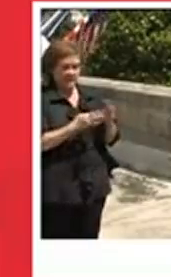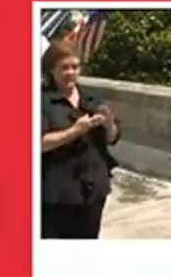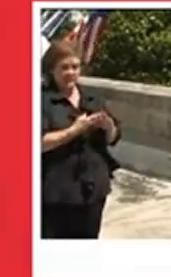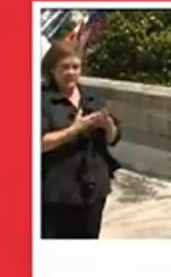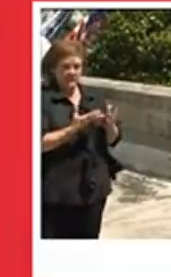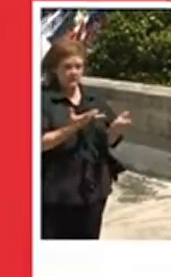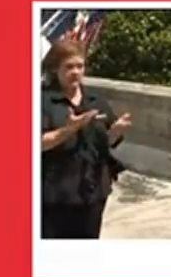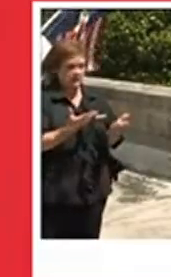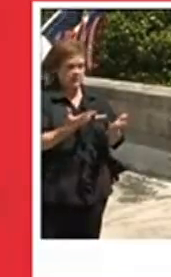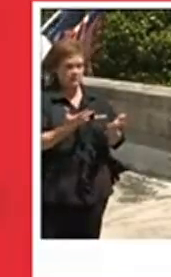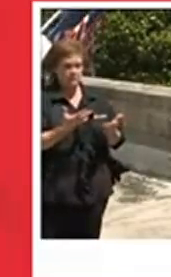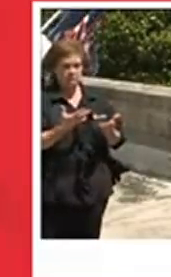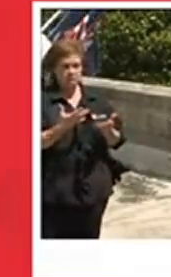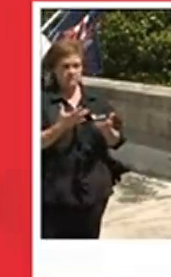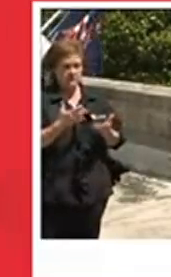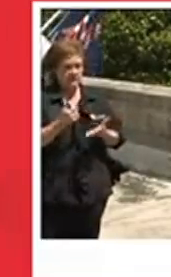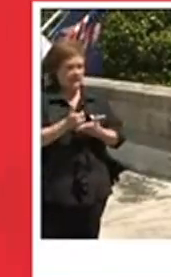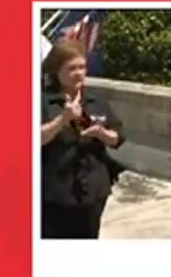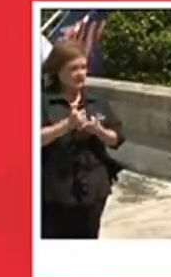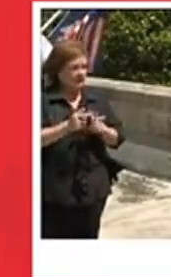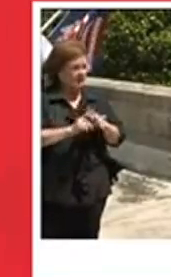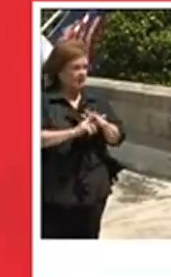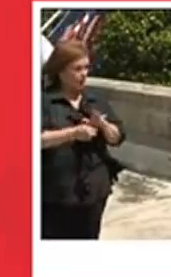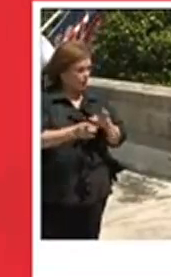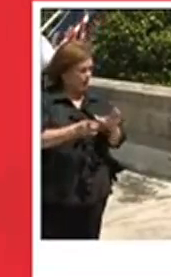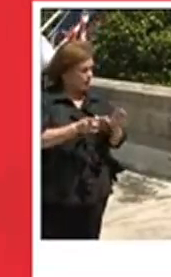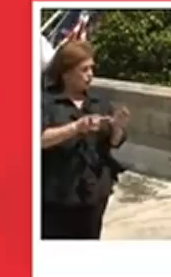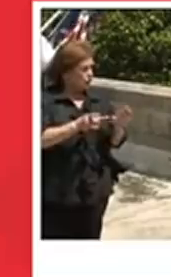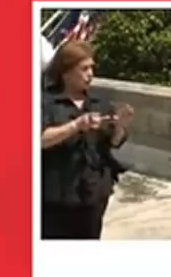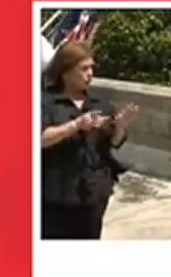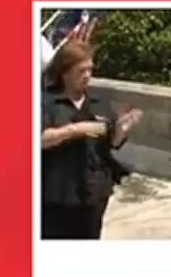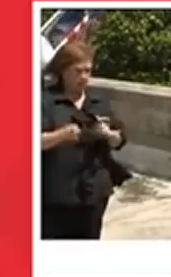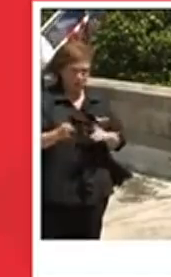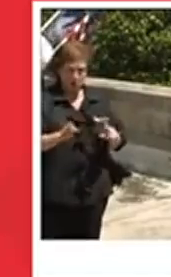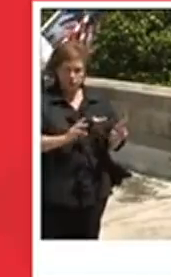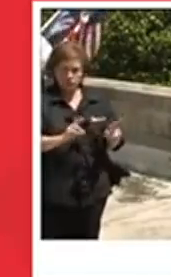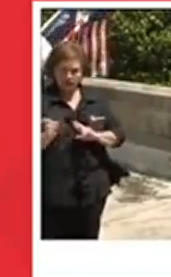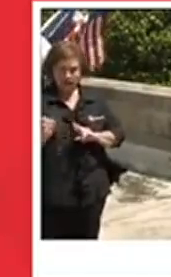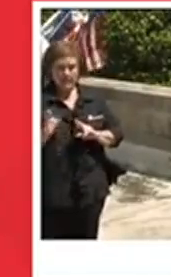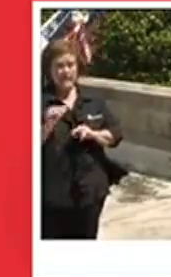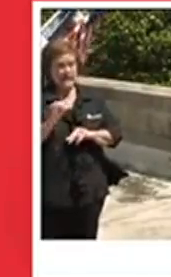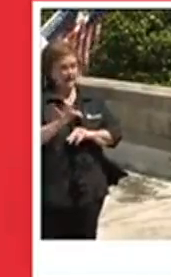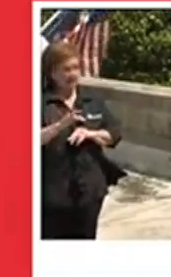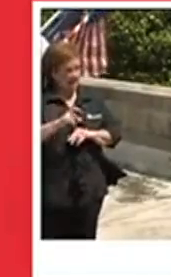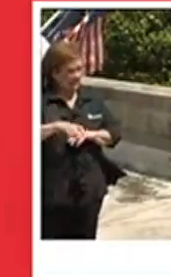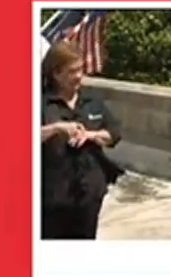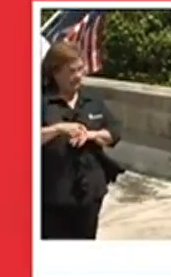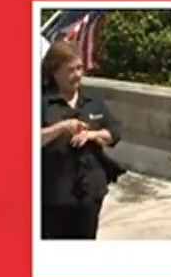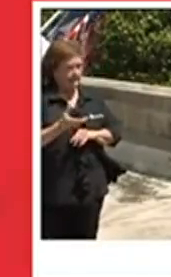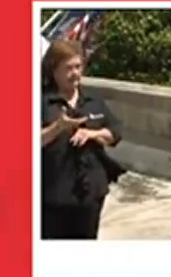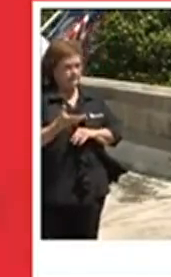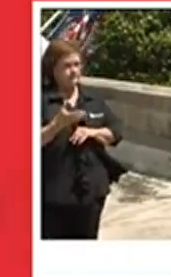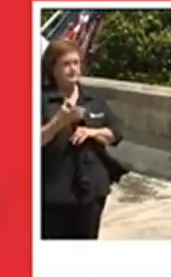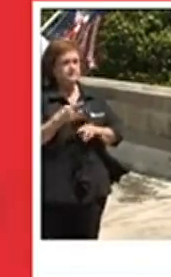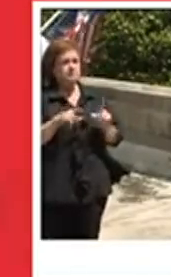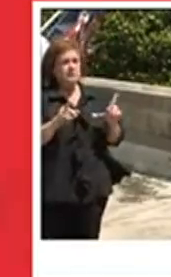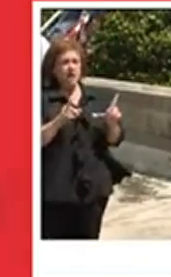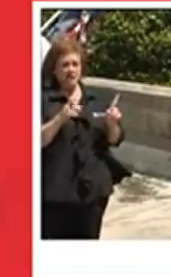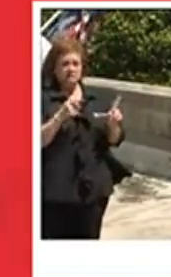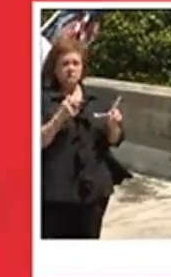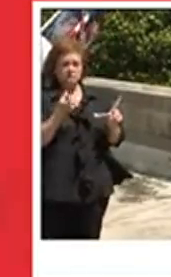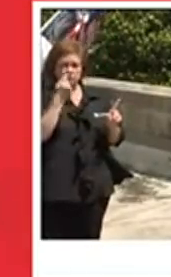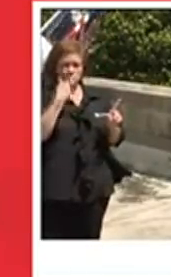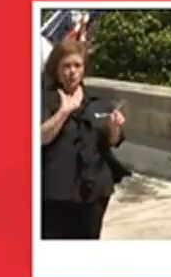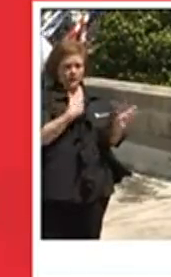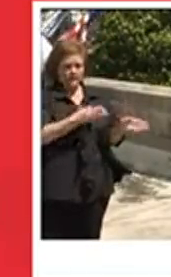city-wide city-assisted evacuation plan, we stand ready to implement that should it be called. But we are